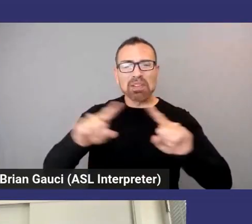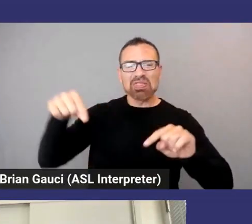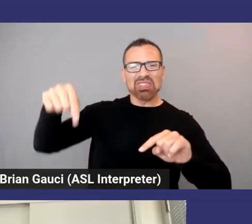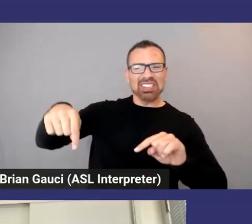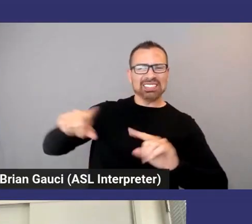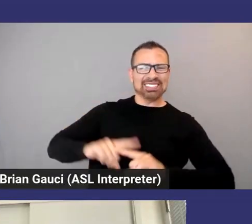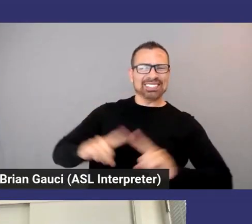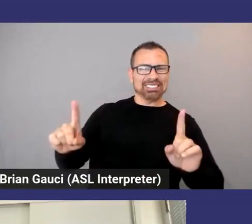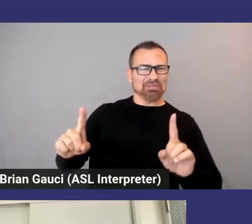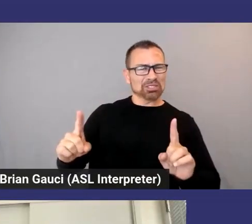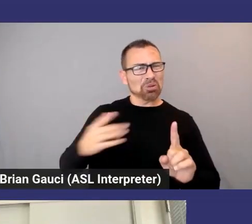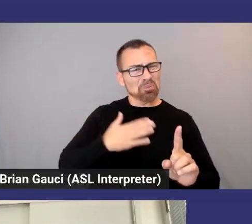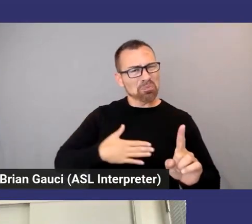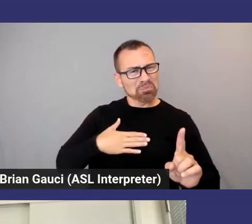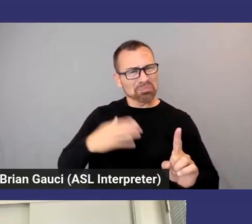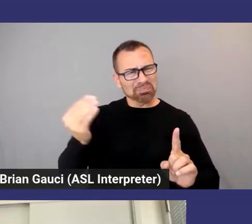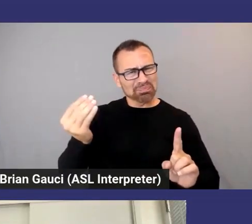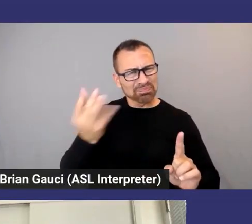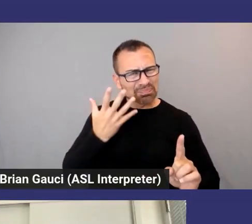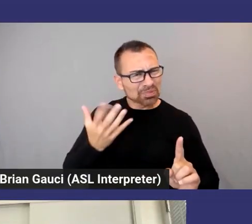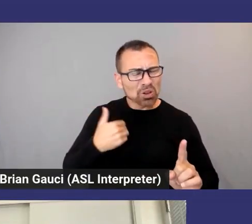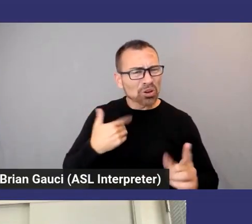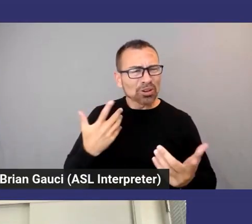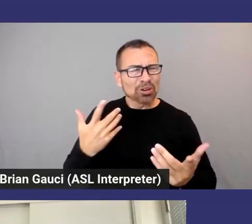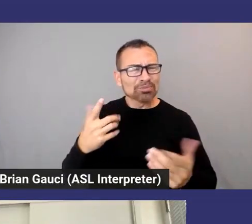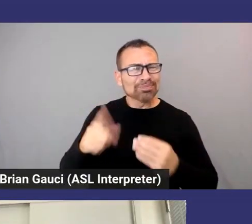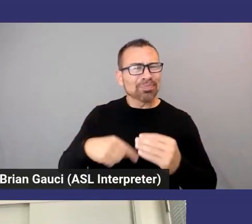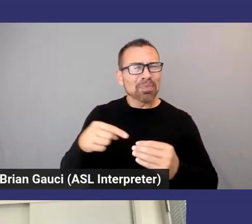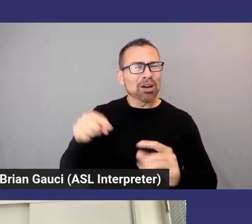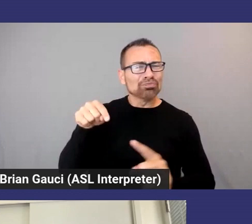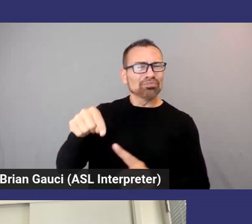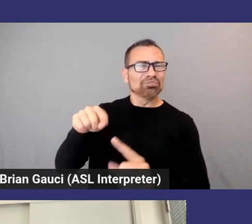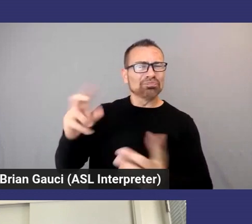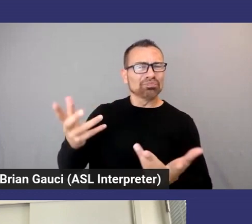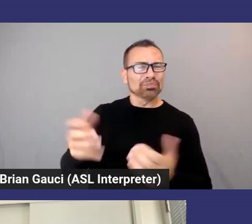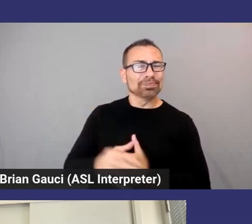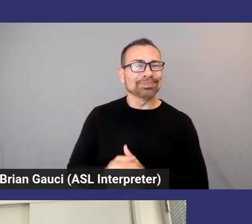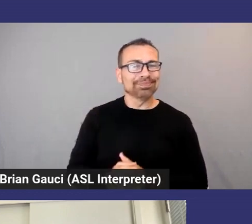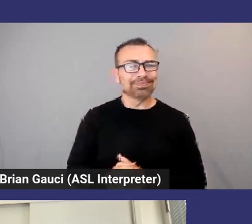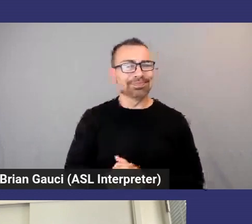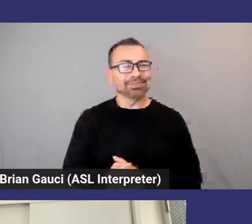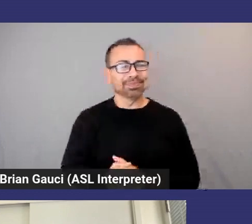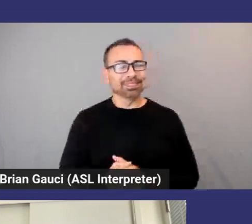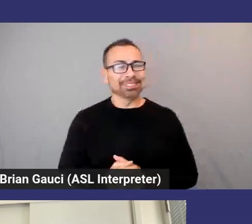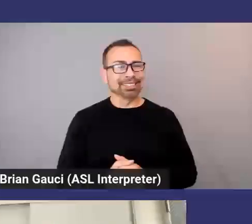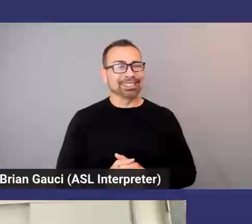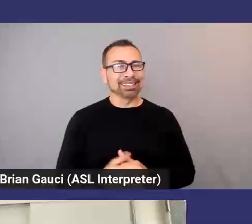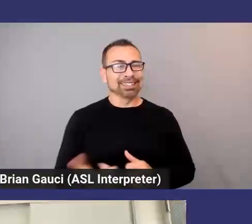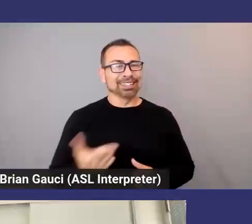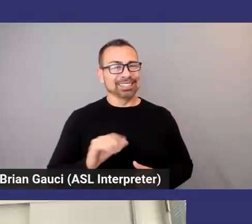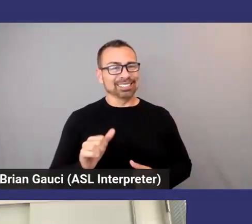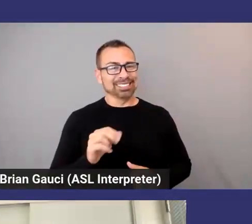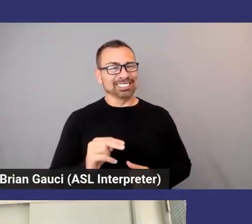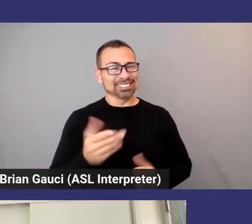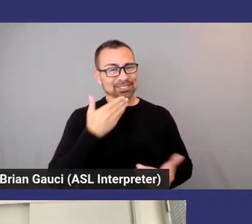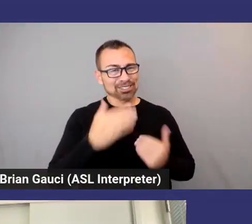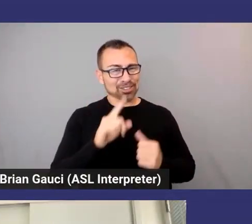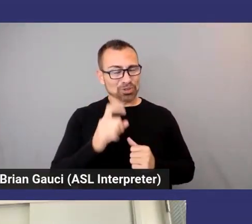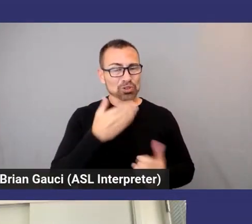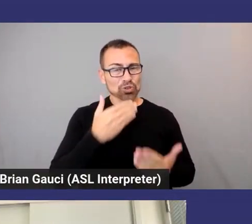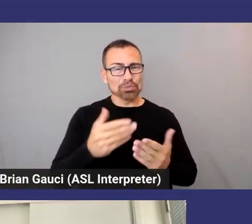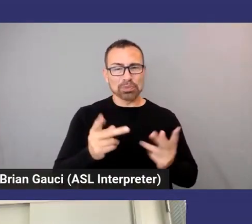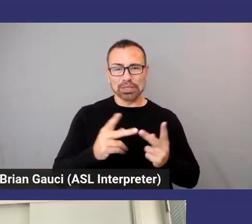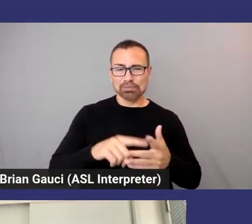me a little bit about what application networking is all about? It's a good question. Yeah, good place to start off too, because I think